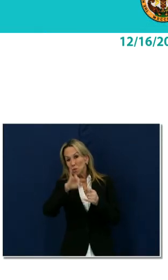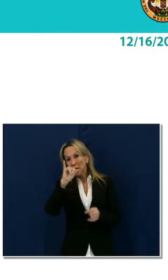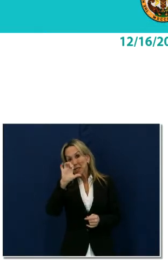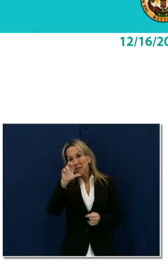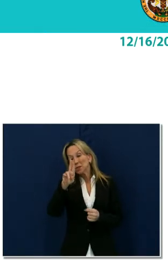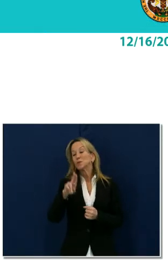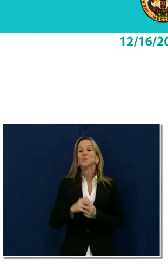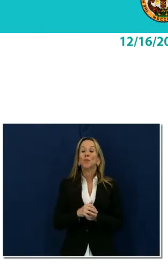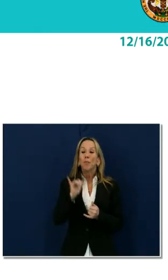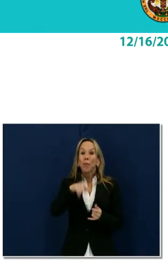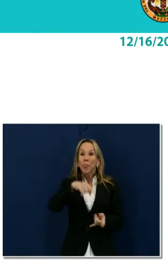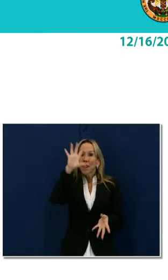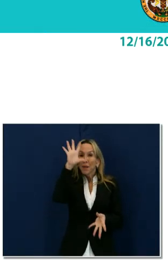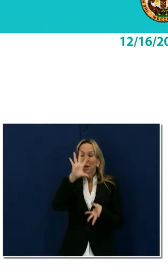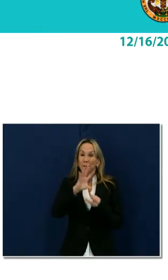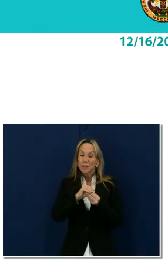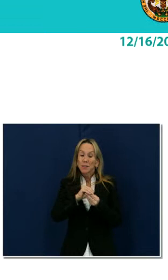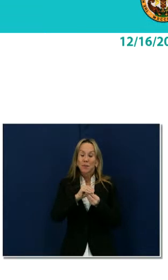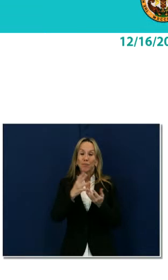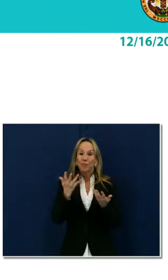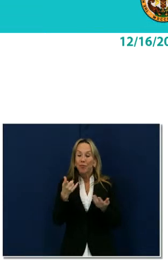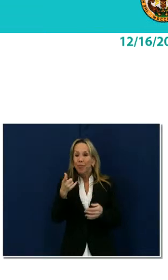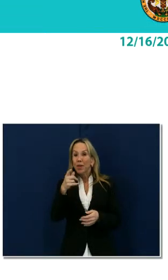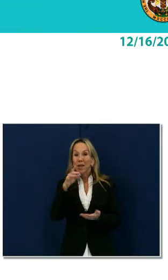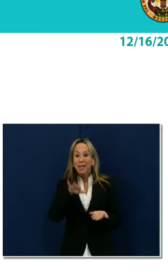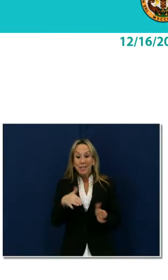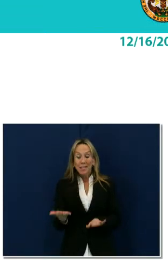cases includes deaths at